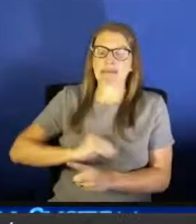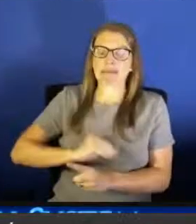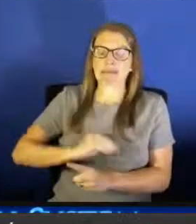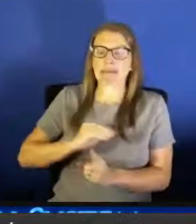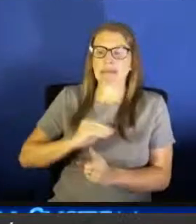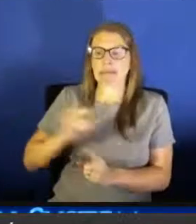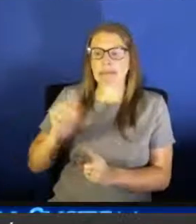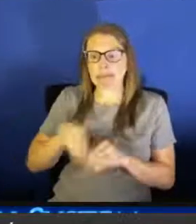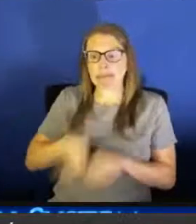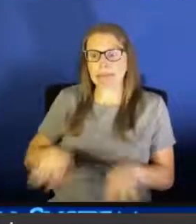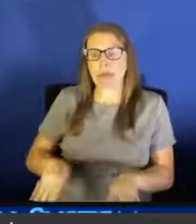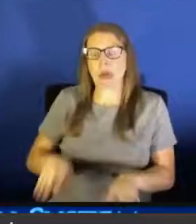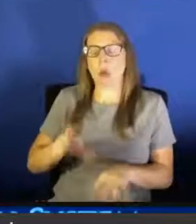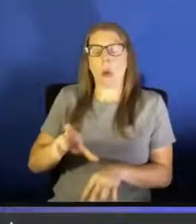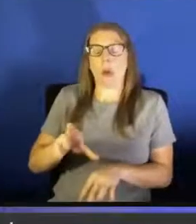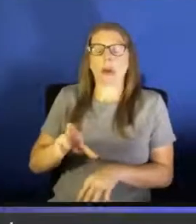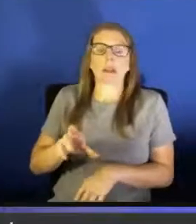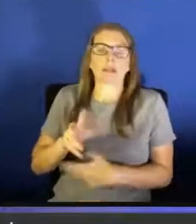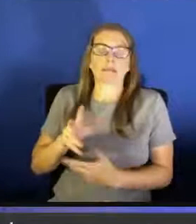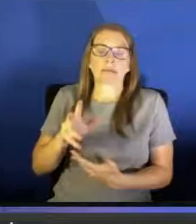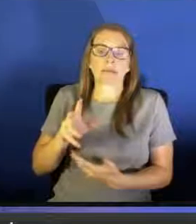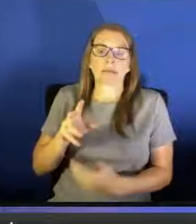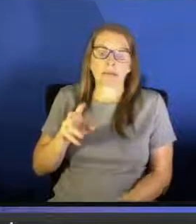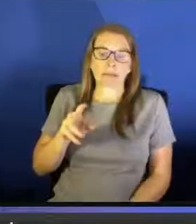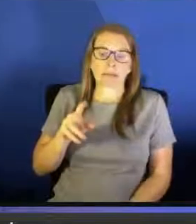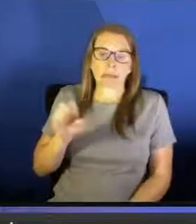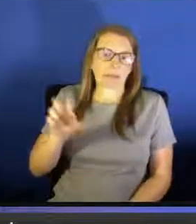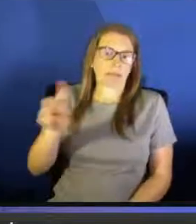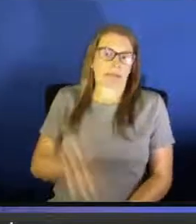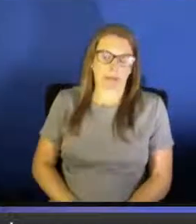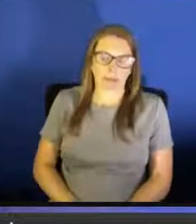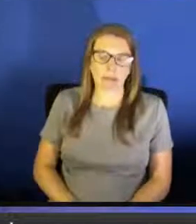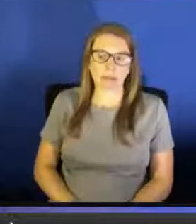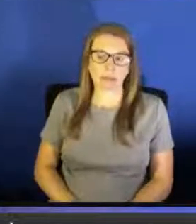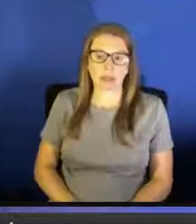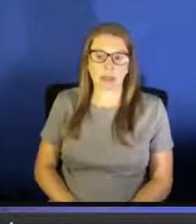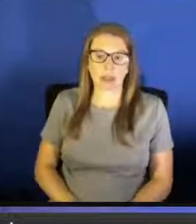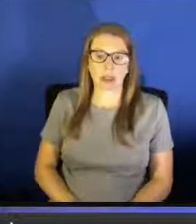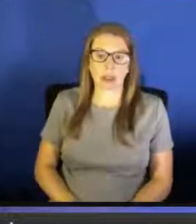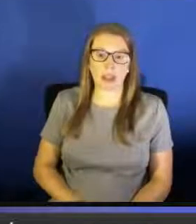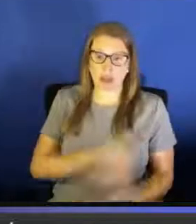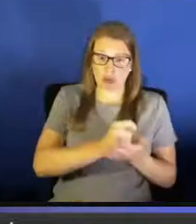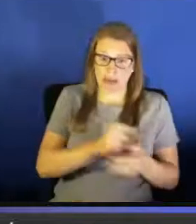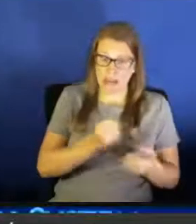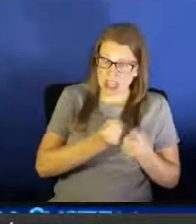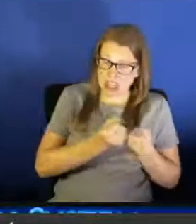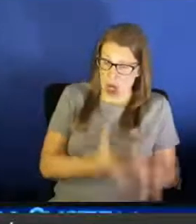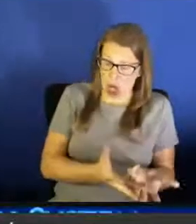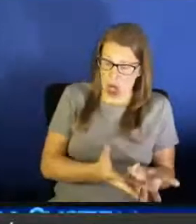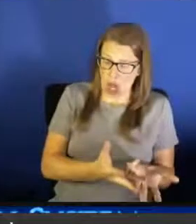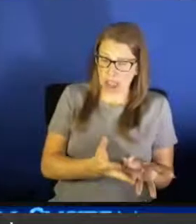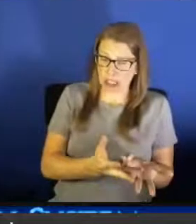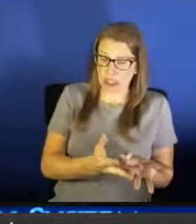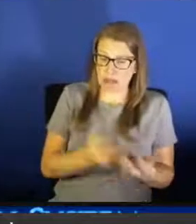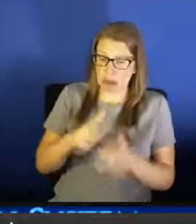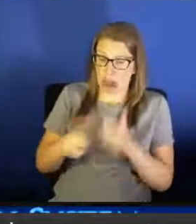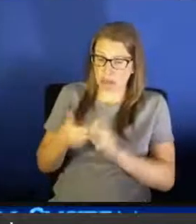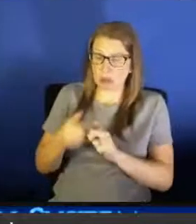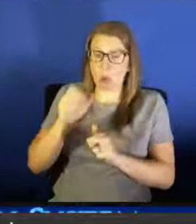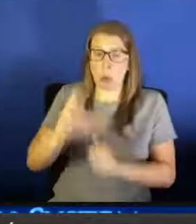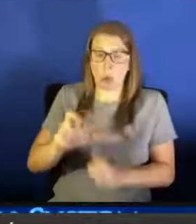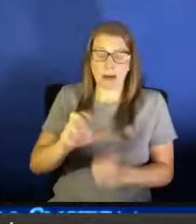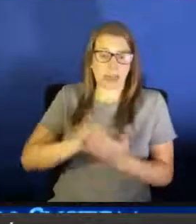sexual function problems. So is the treatment what causes more of the problems, or the cancer itself, other than? It can be both. Okay. Certainly, and